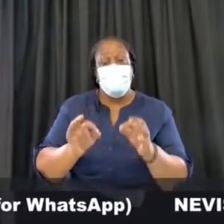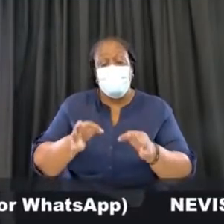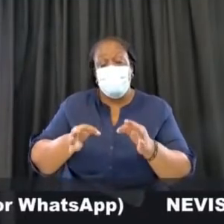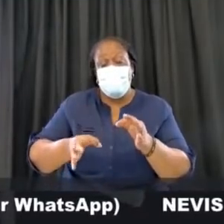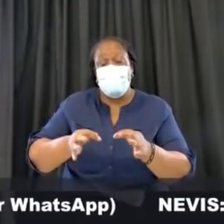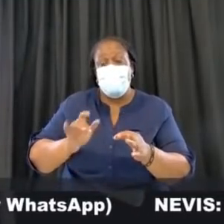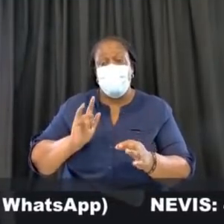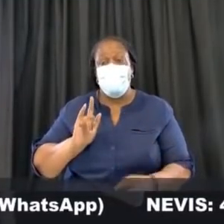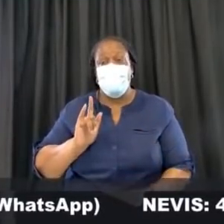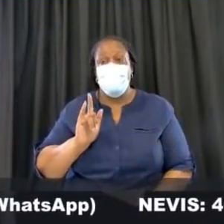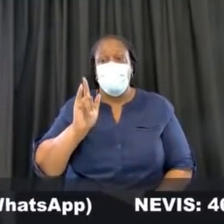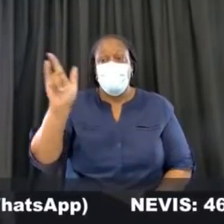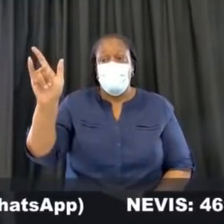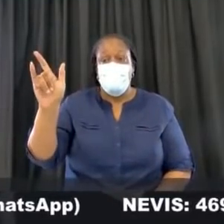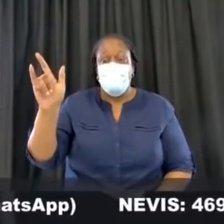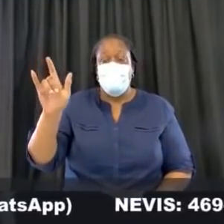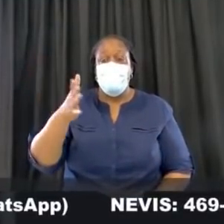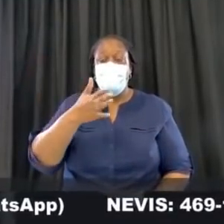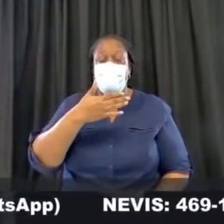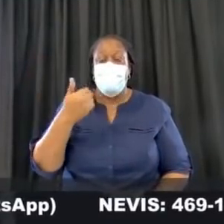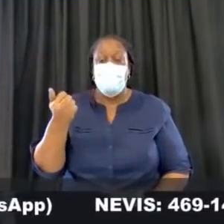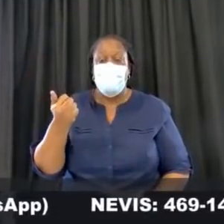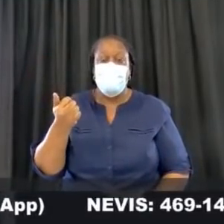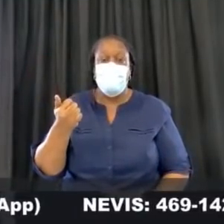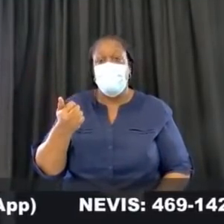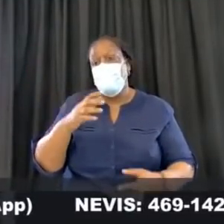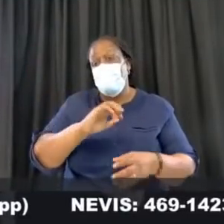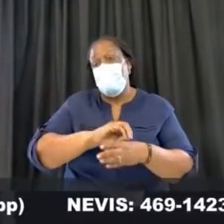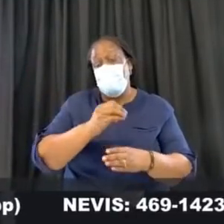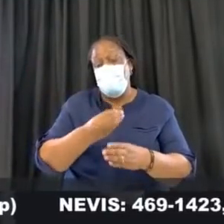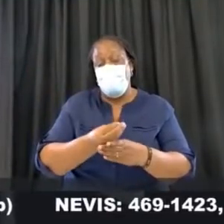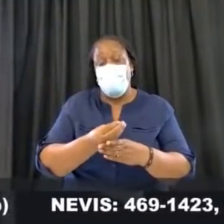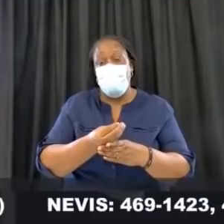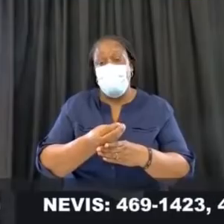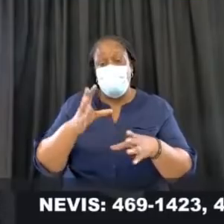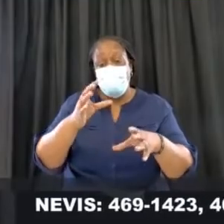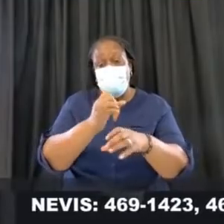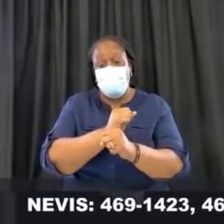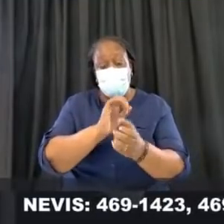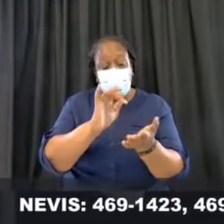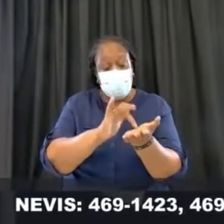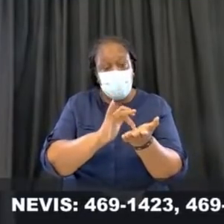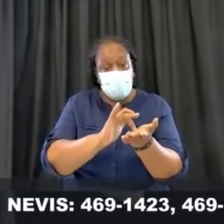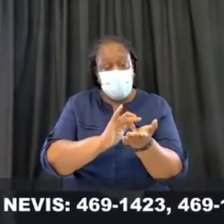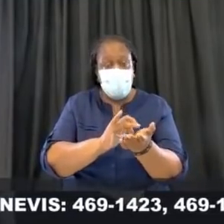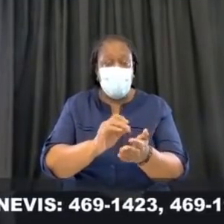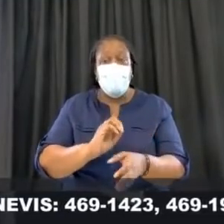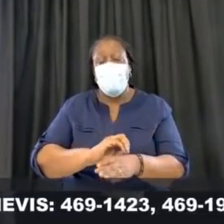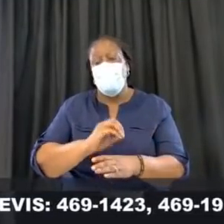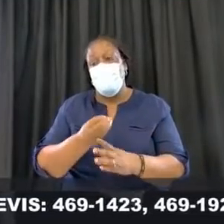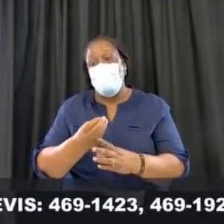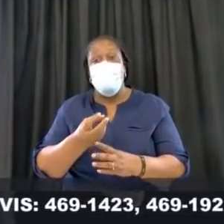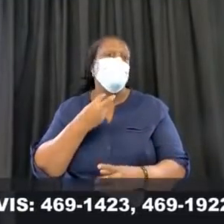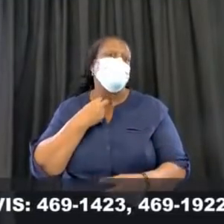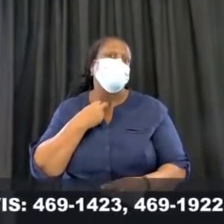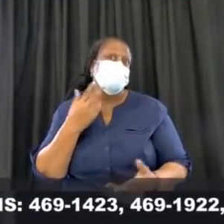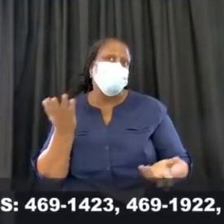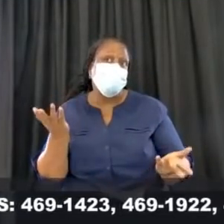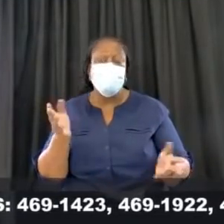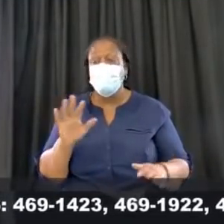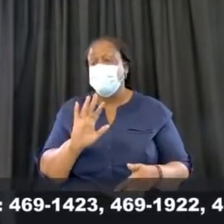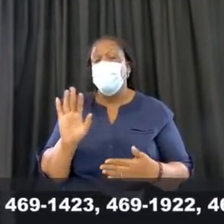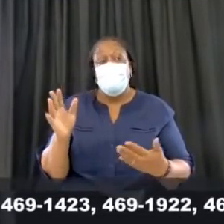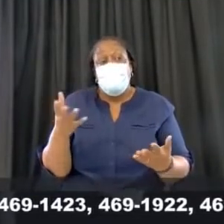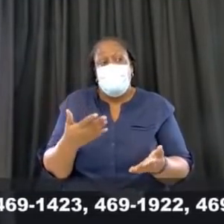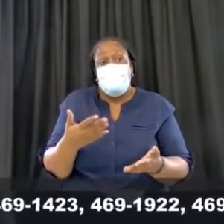taking oral contraceptive pills, you might be pregnant, etc., that would not mean that you would not still go on to develop a blood